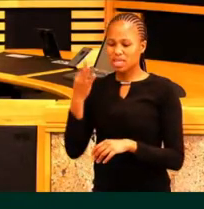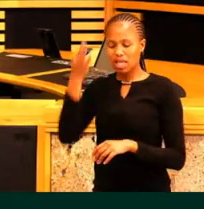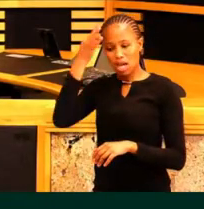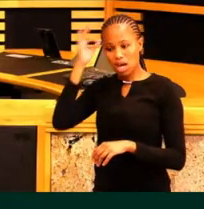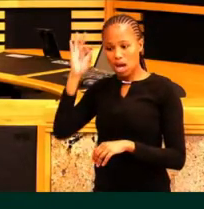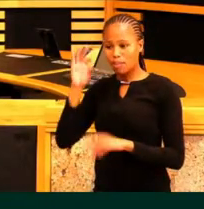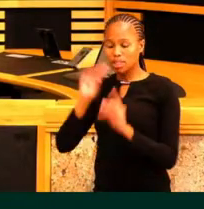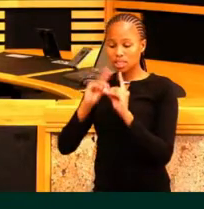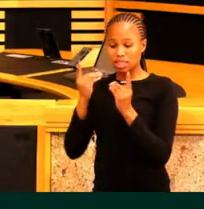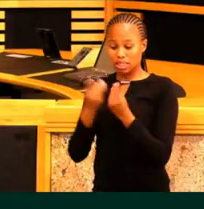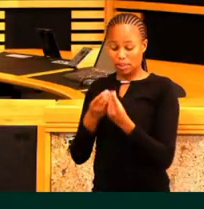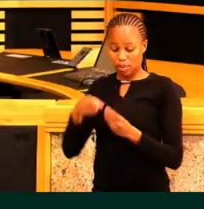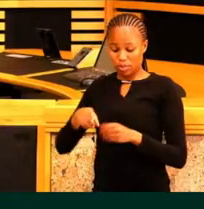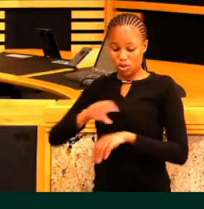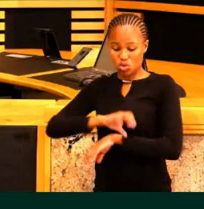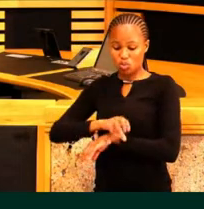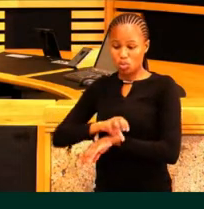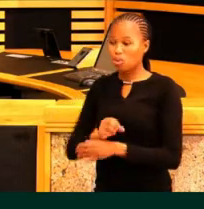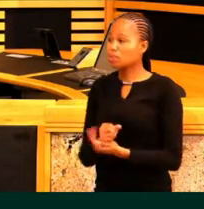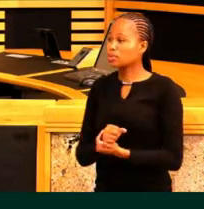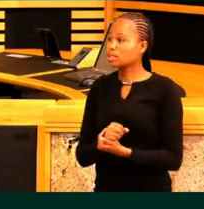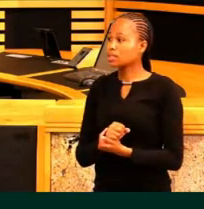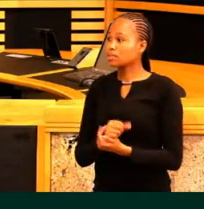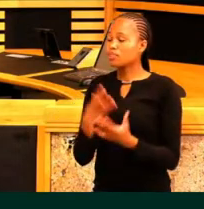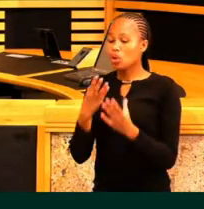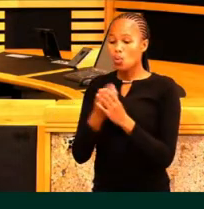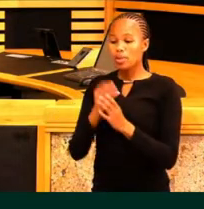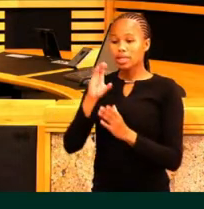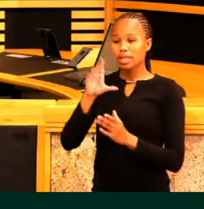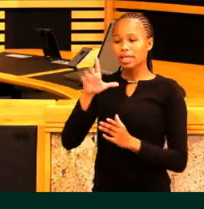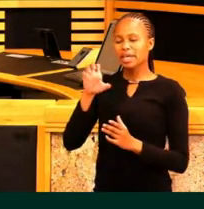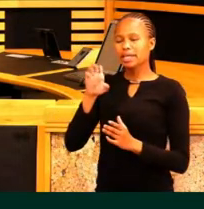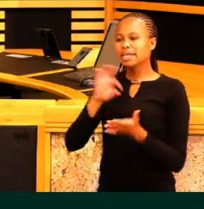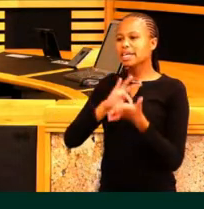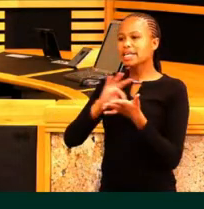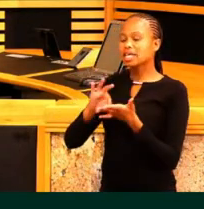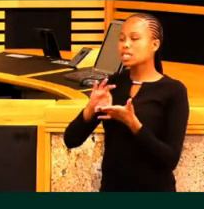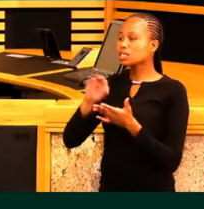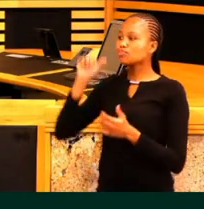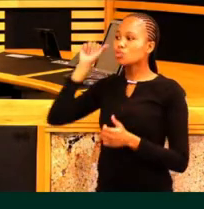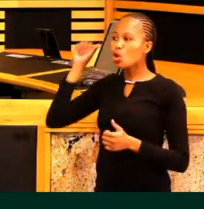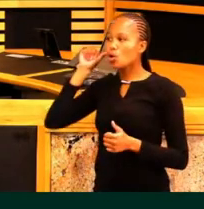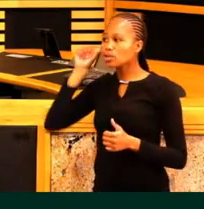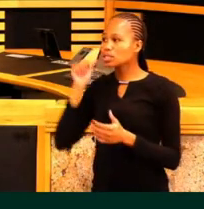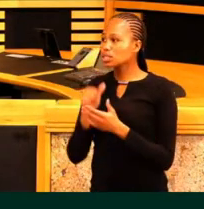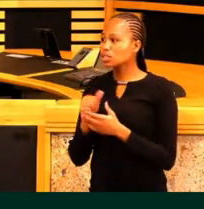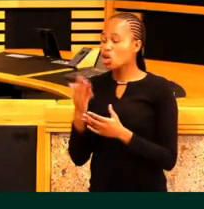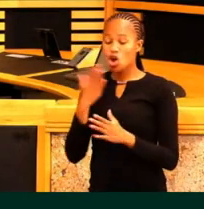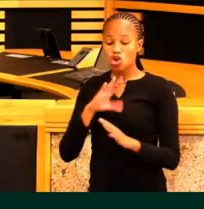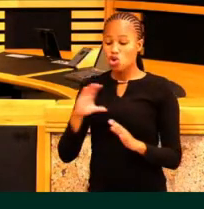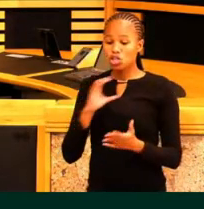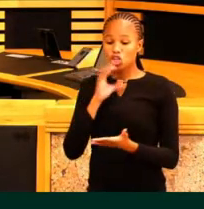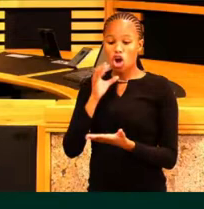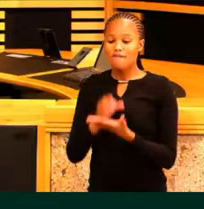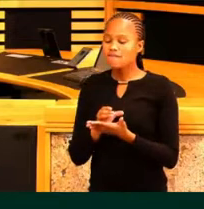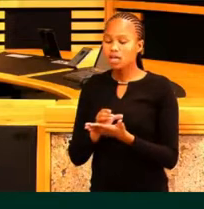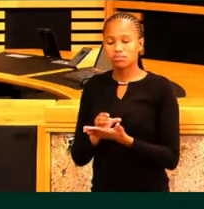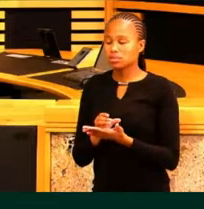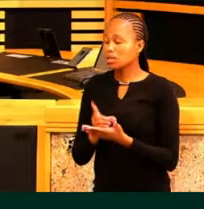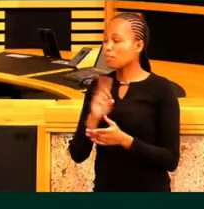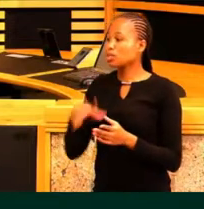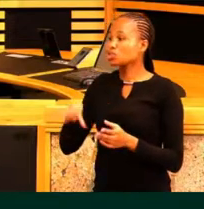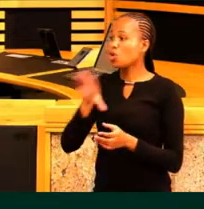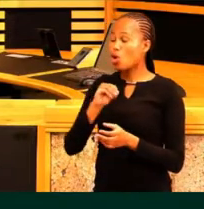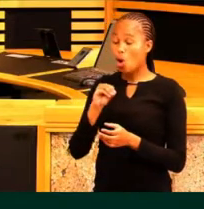province uh with clean audit I can tell you now not yet confirmed but will be confirmed because all government